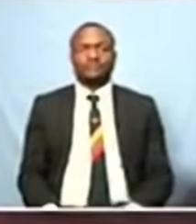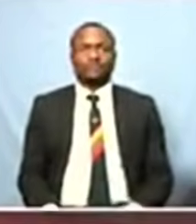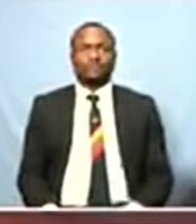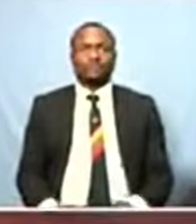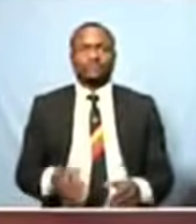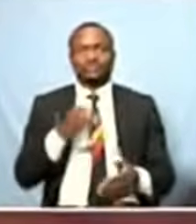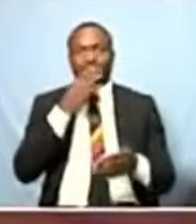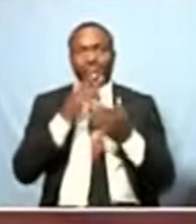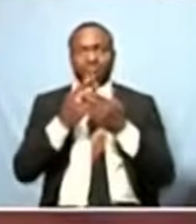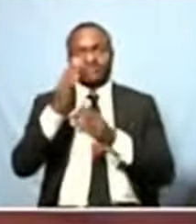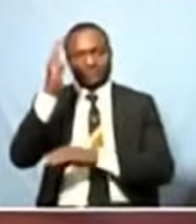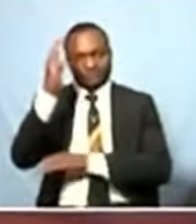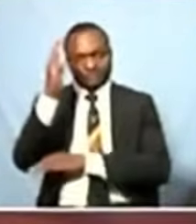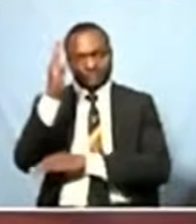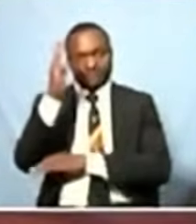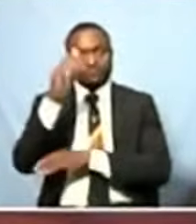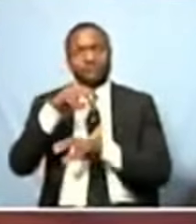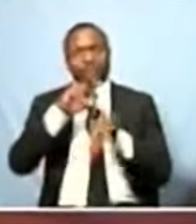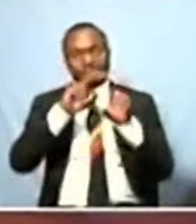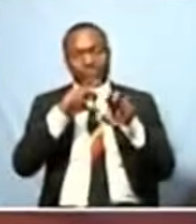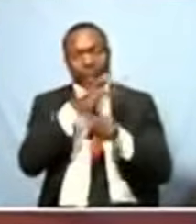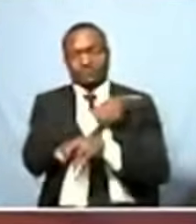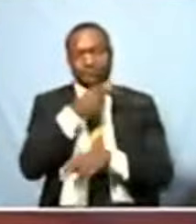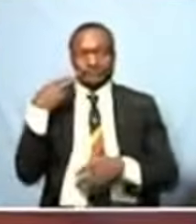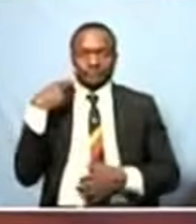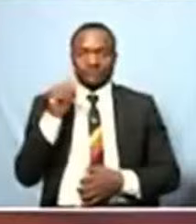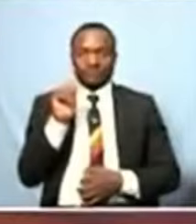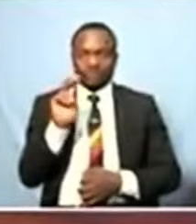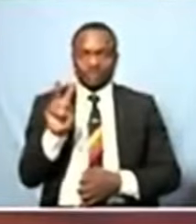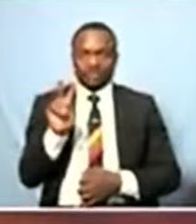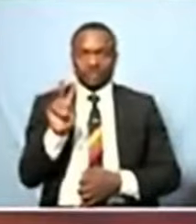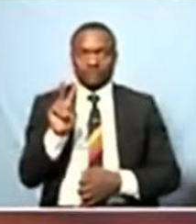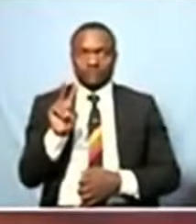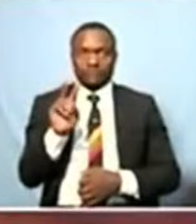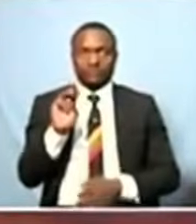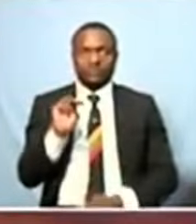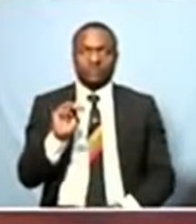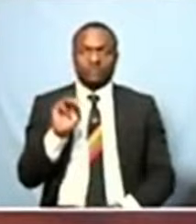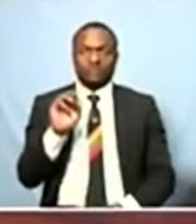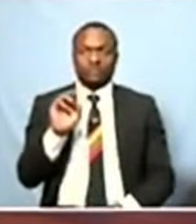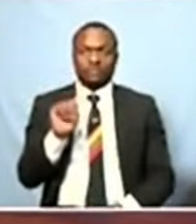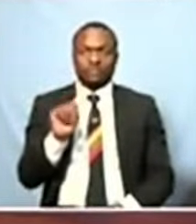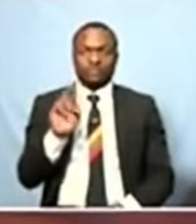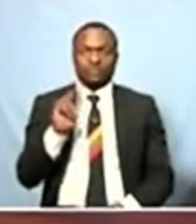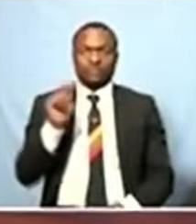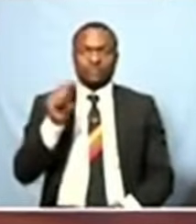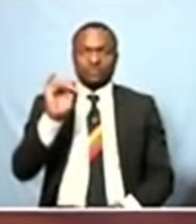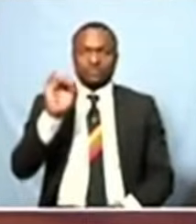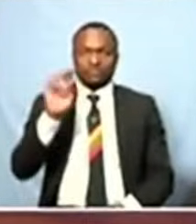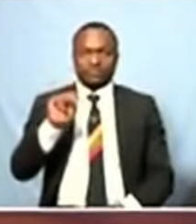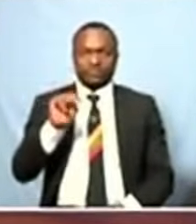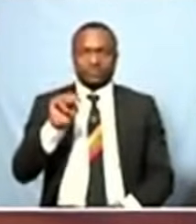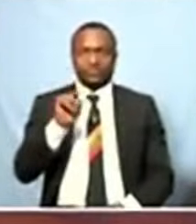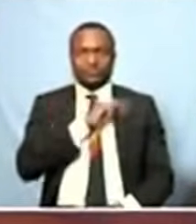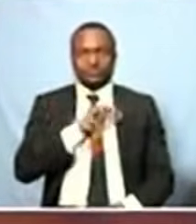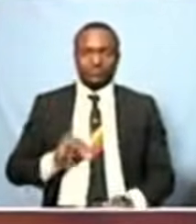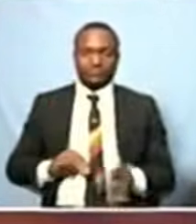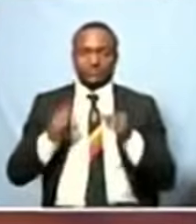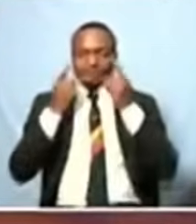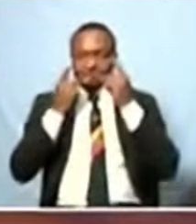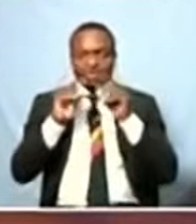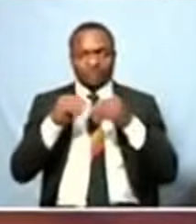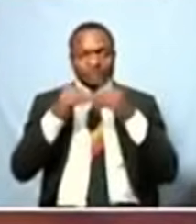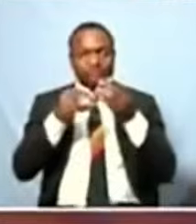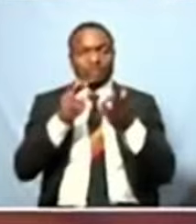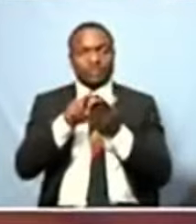Good afternoon. You're watching Parliament Television, and that is Mr. Martin Iliwali, a member of the public, making a submission to the